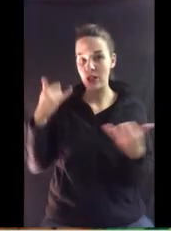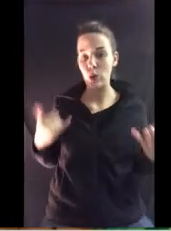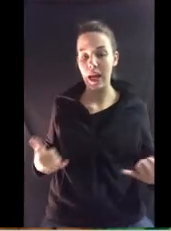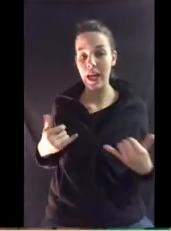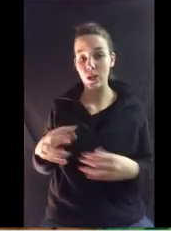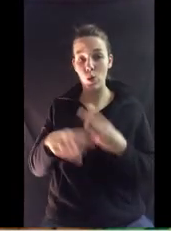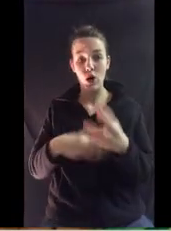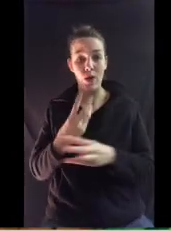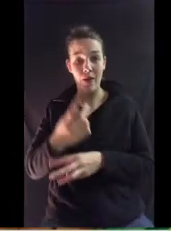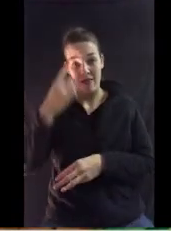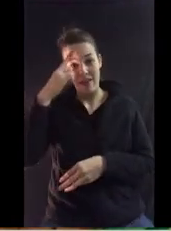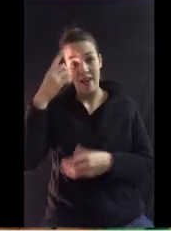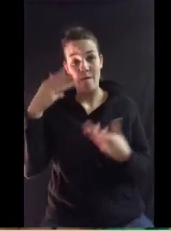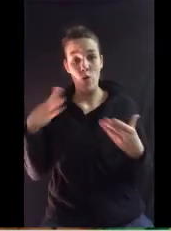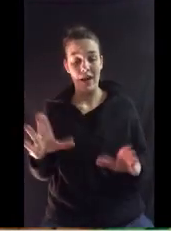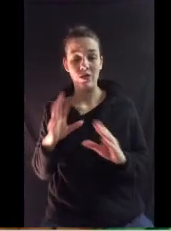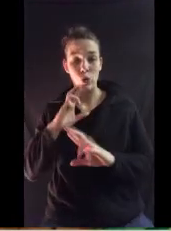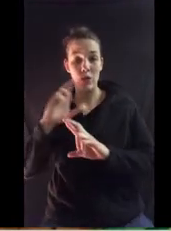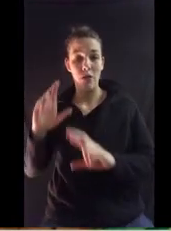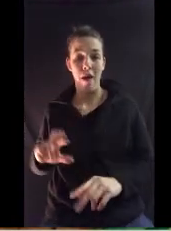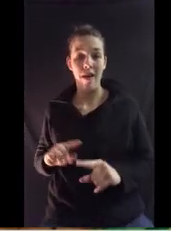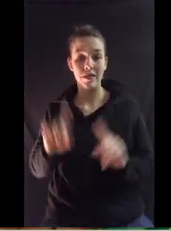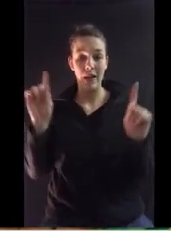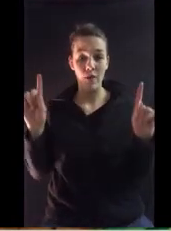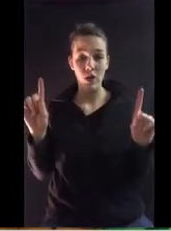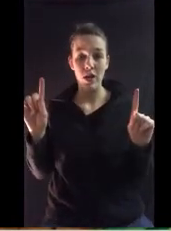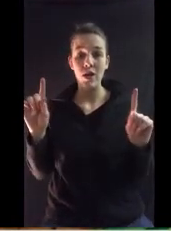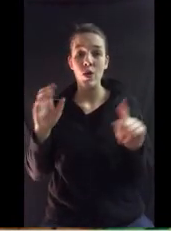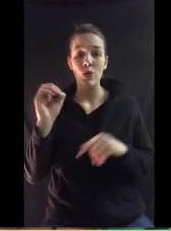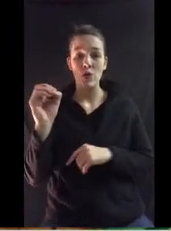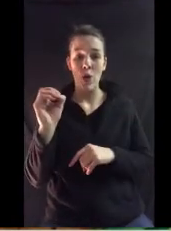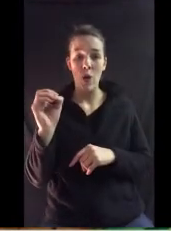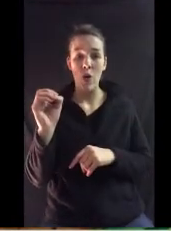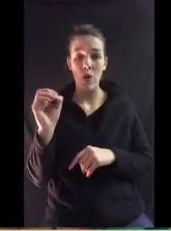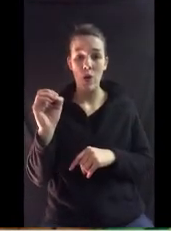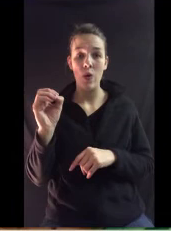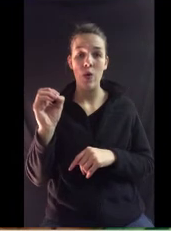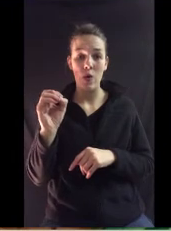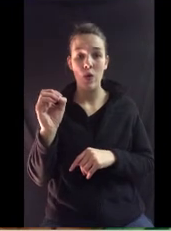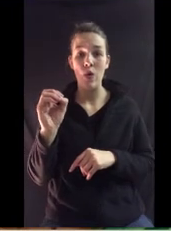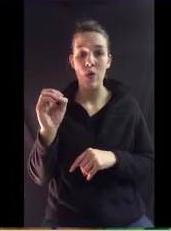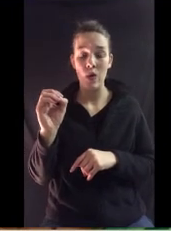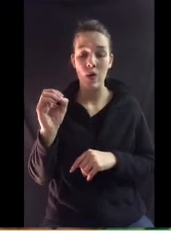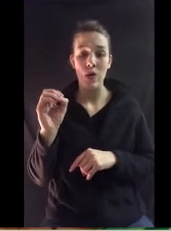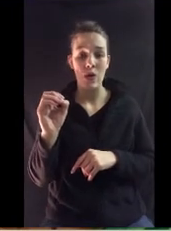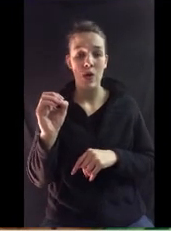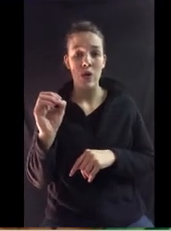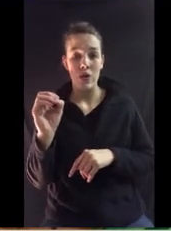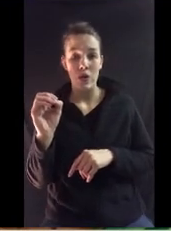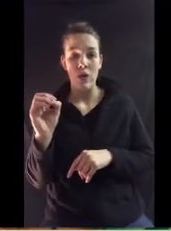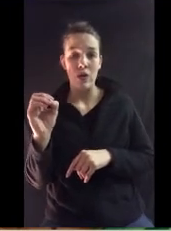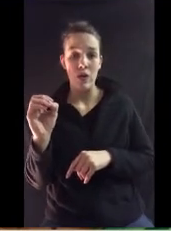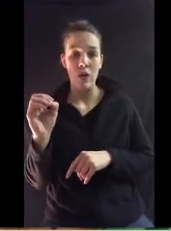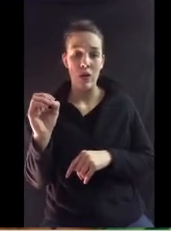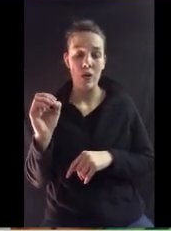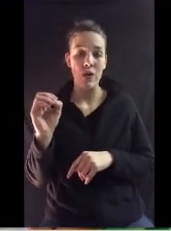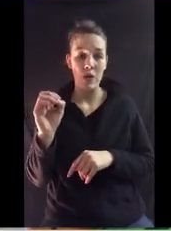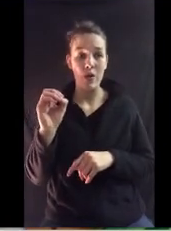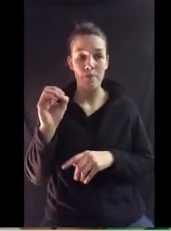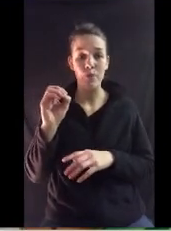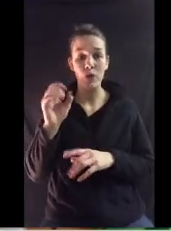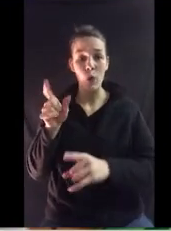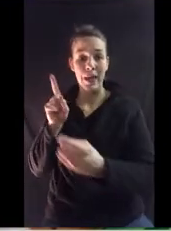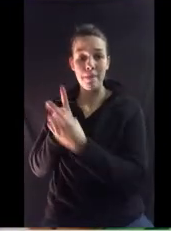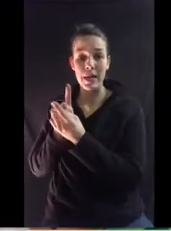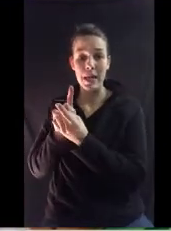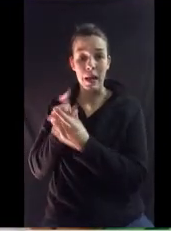think, like, in today's world, we need to think of ways to respond differently. So you might just think about,